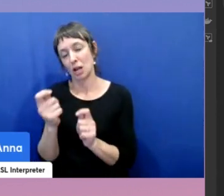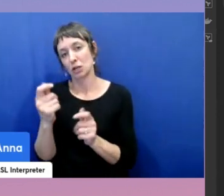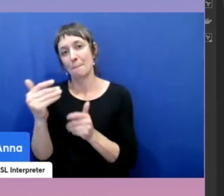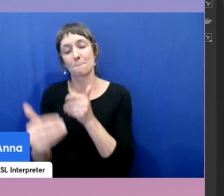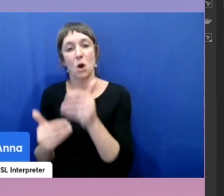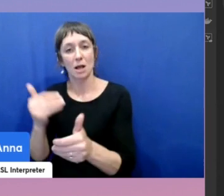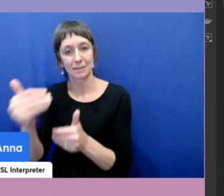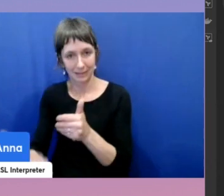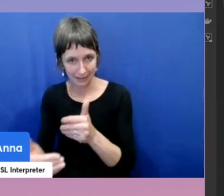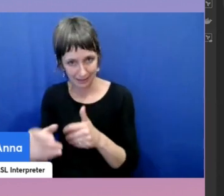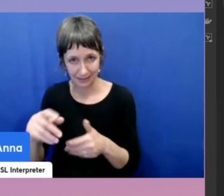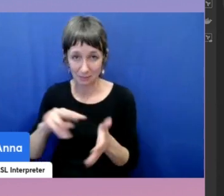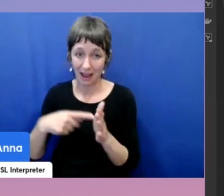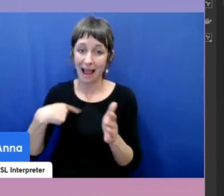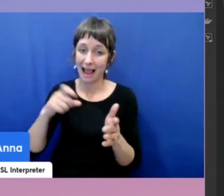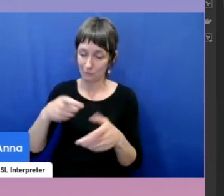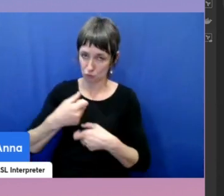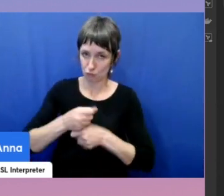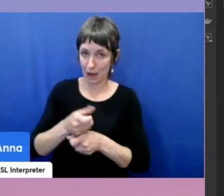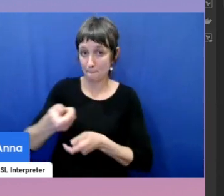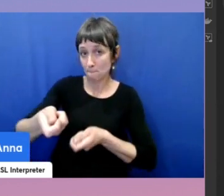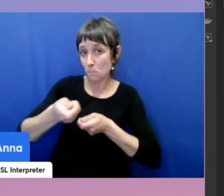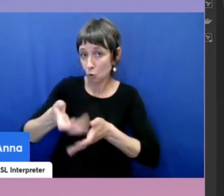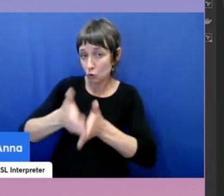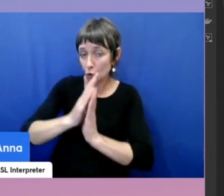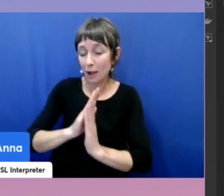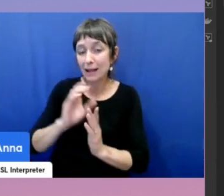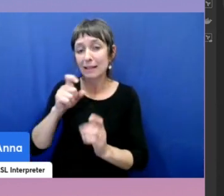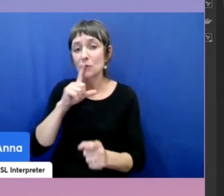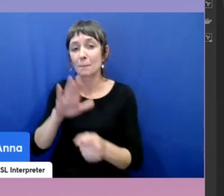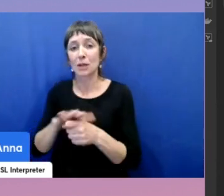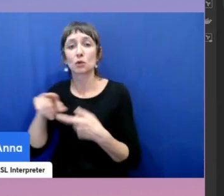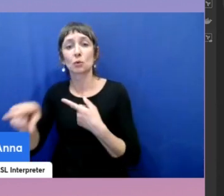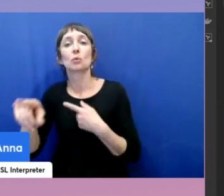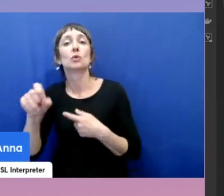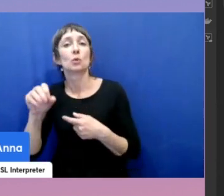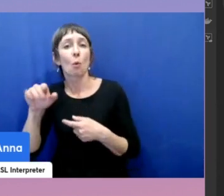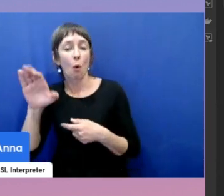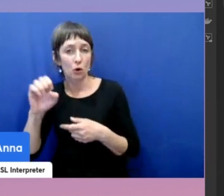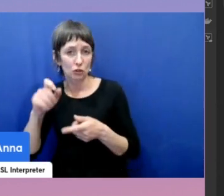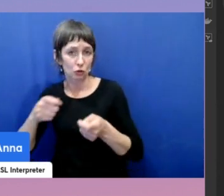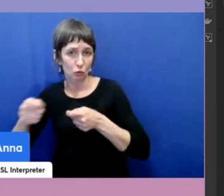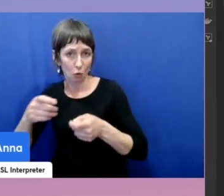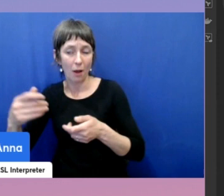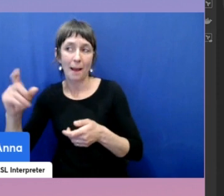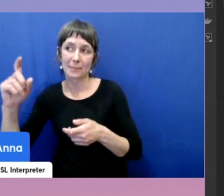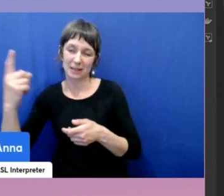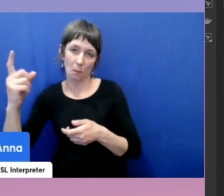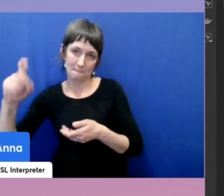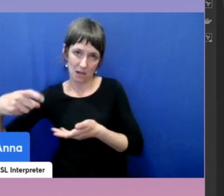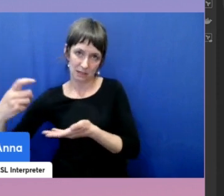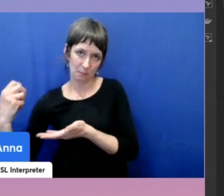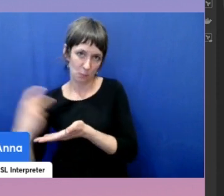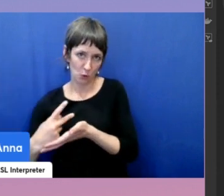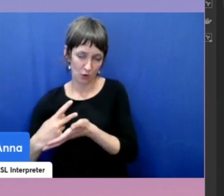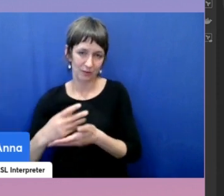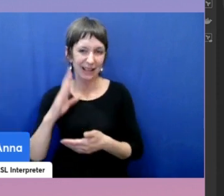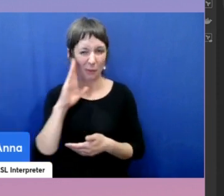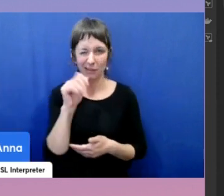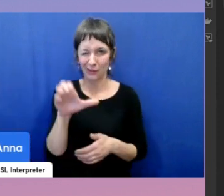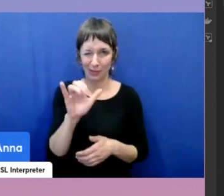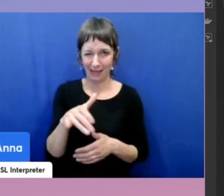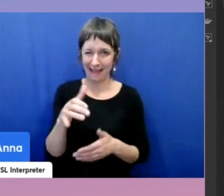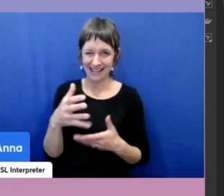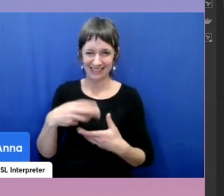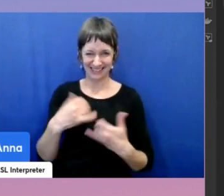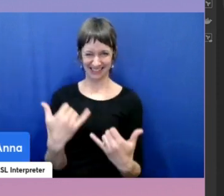create a pull request. I have to commit that to source control, and obviously I still have to get somebody to approve that. So whilst I'm not going to do that as part of this demo,